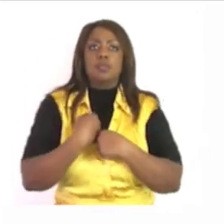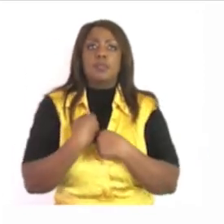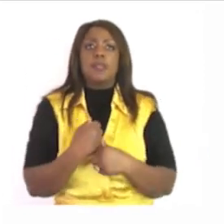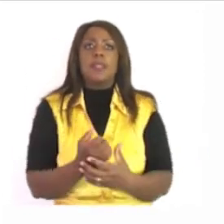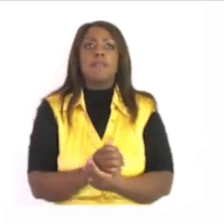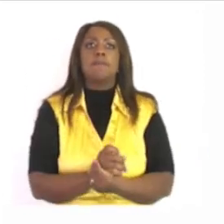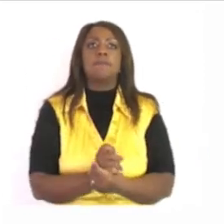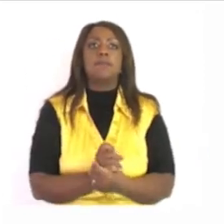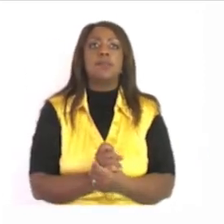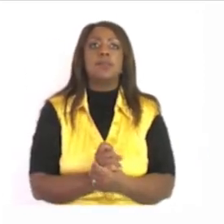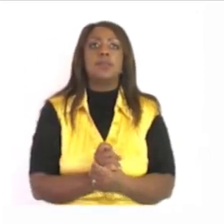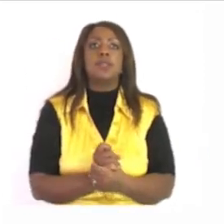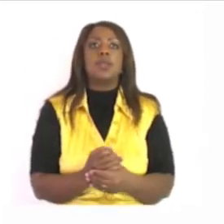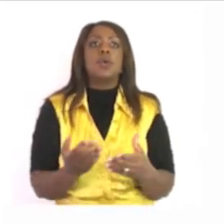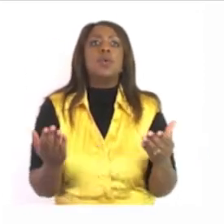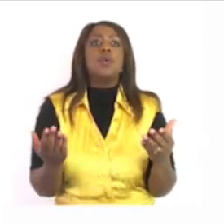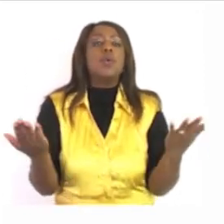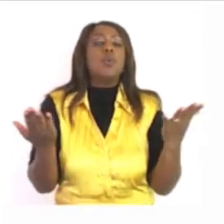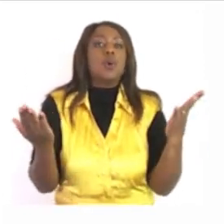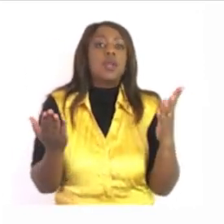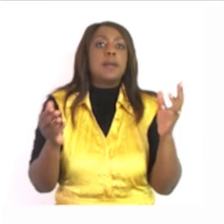where must an object start